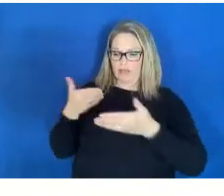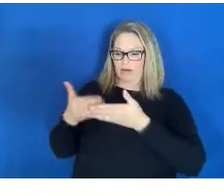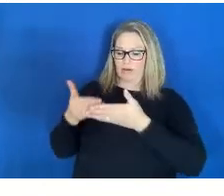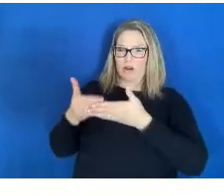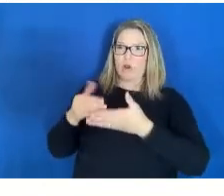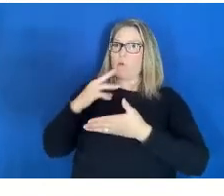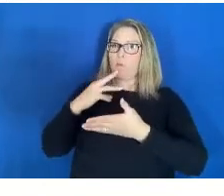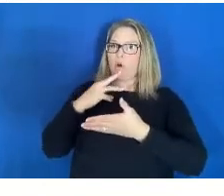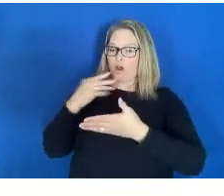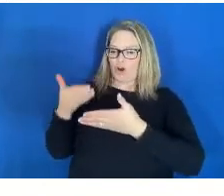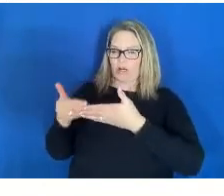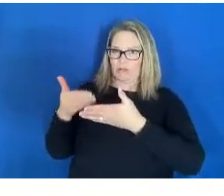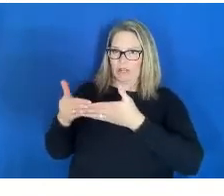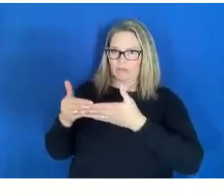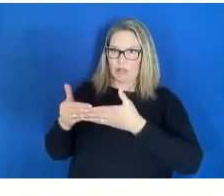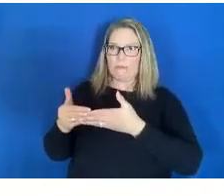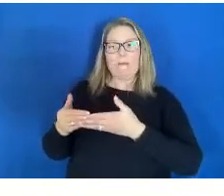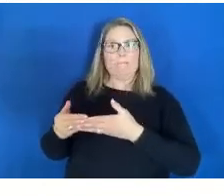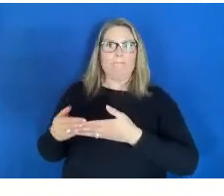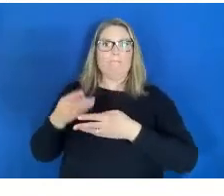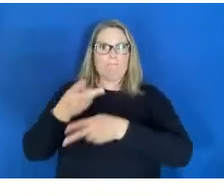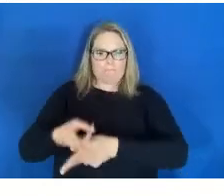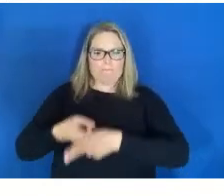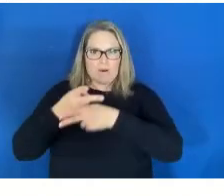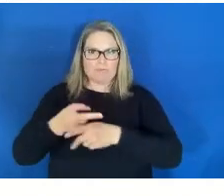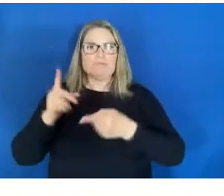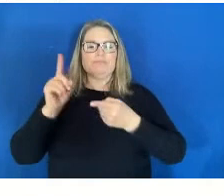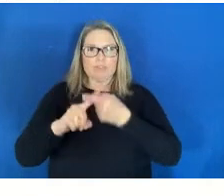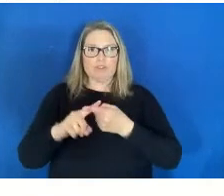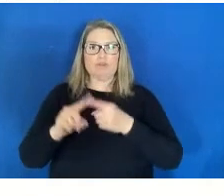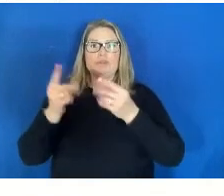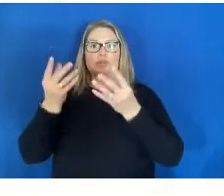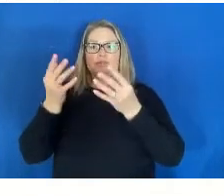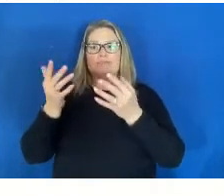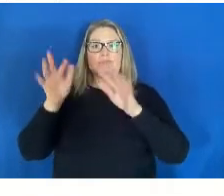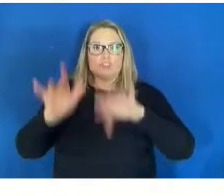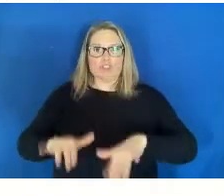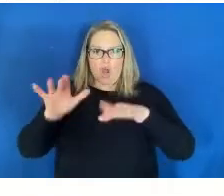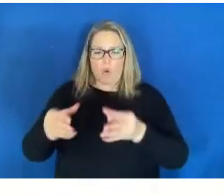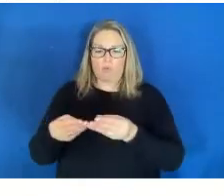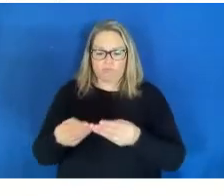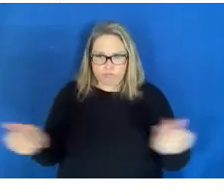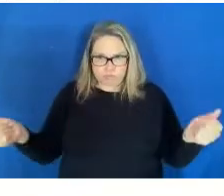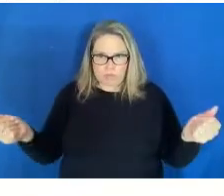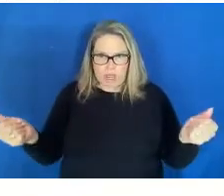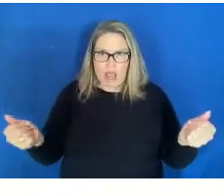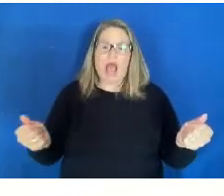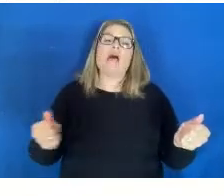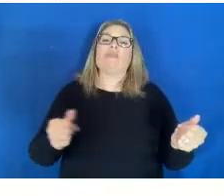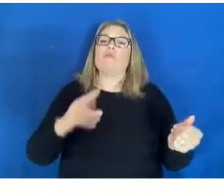remain particularly vigilant until the snow is completely gone and water levels return to normal.